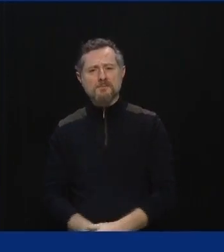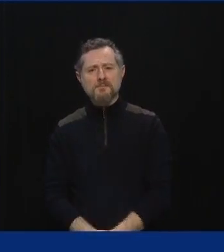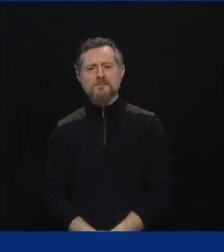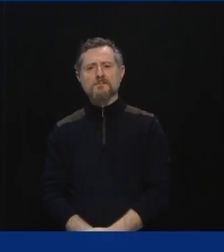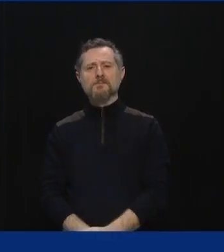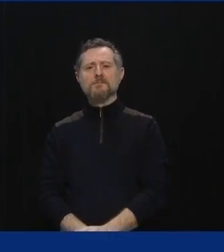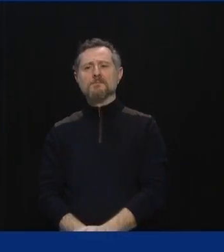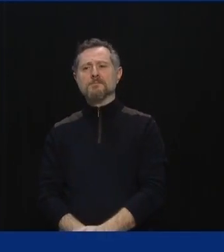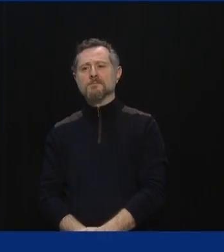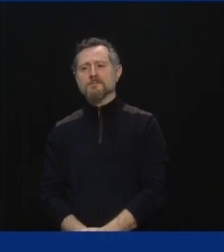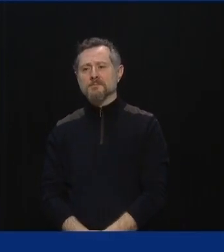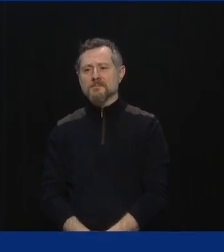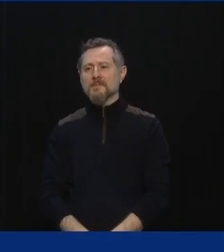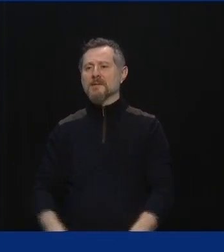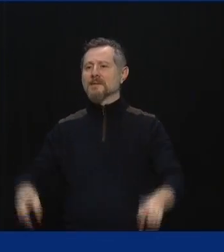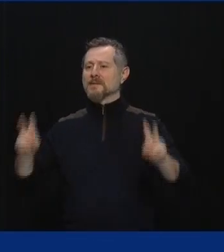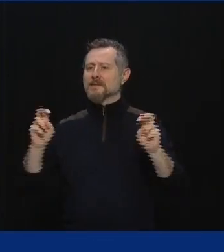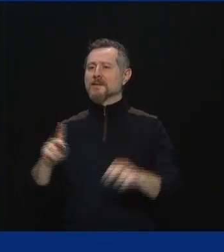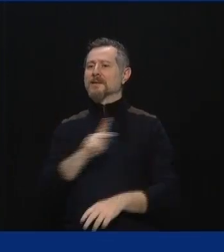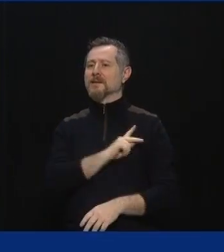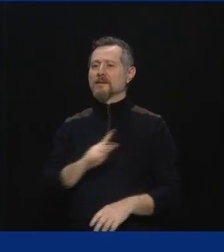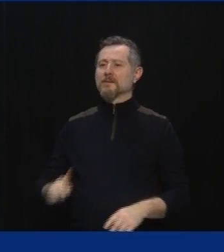the King of Queens.